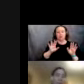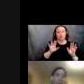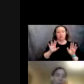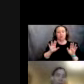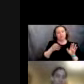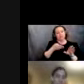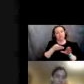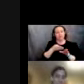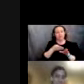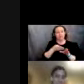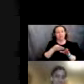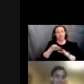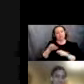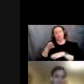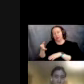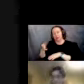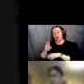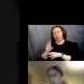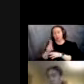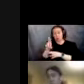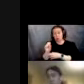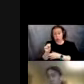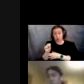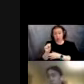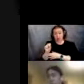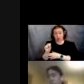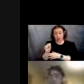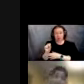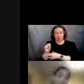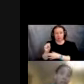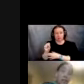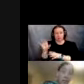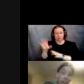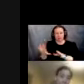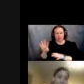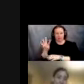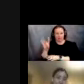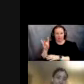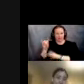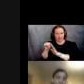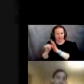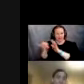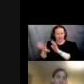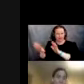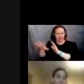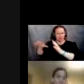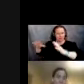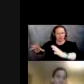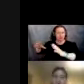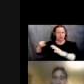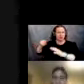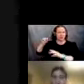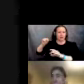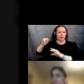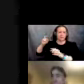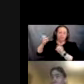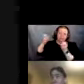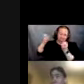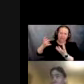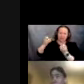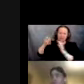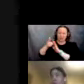mainland United States was just the contiguous 48 at this point, had many, many laws trying to